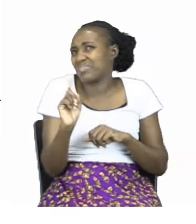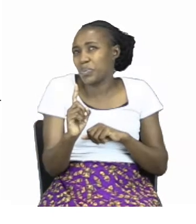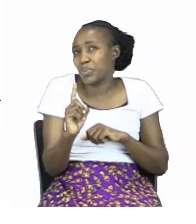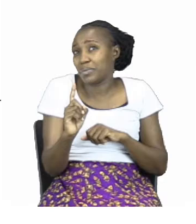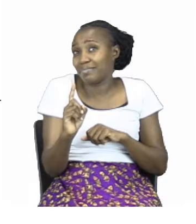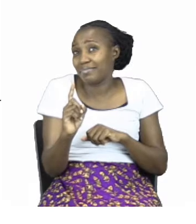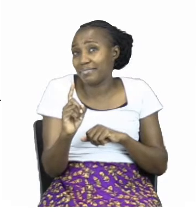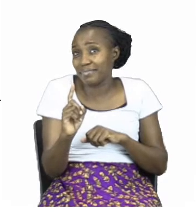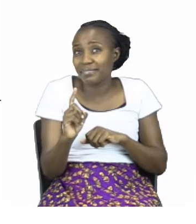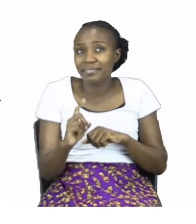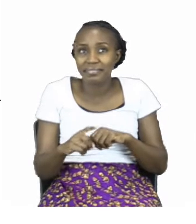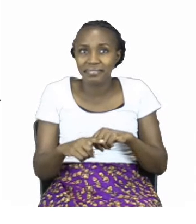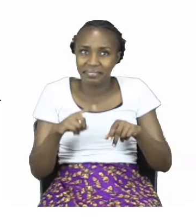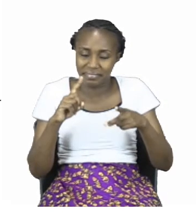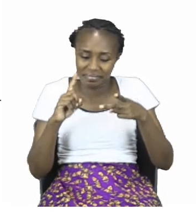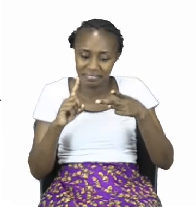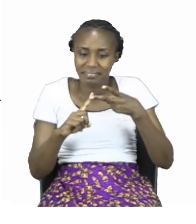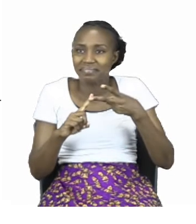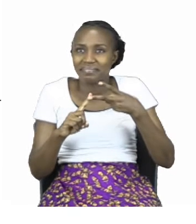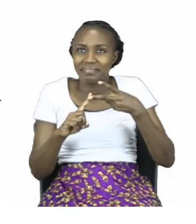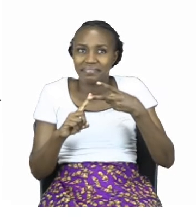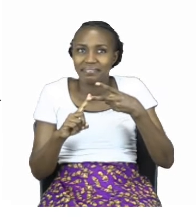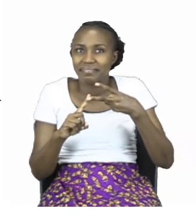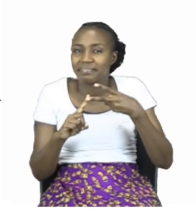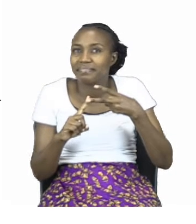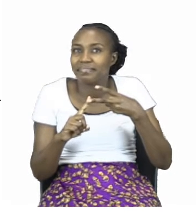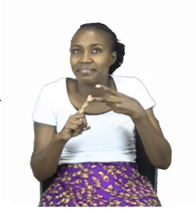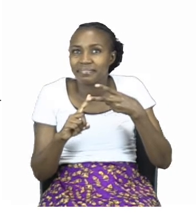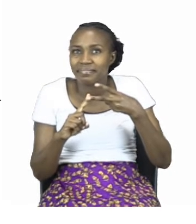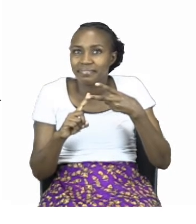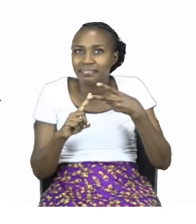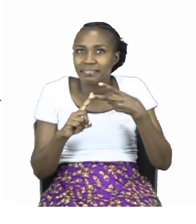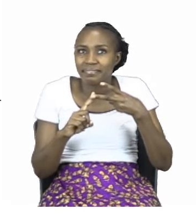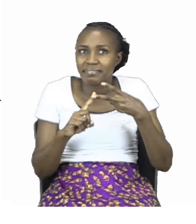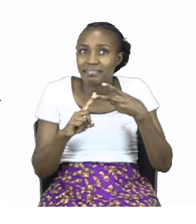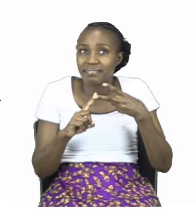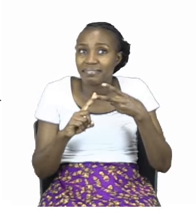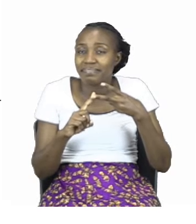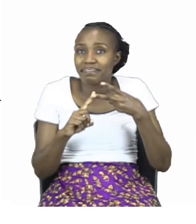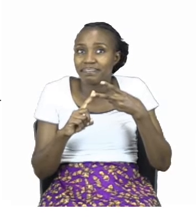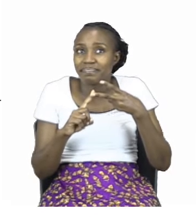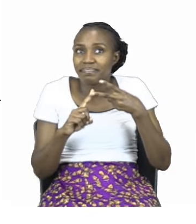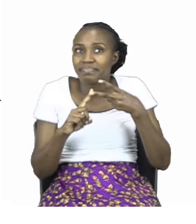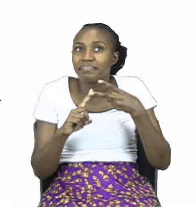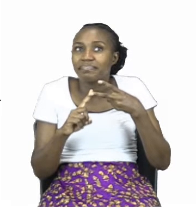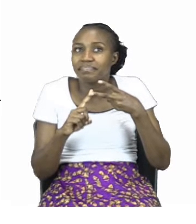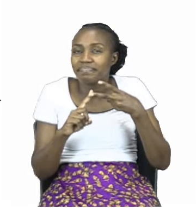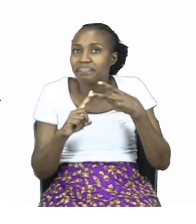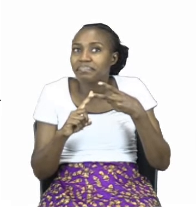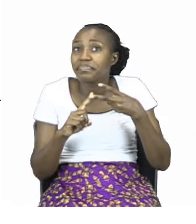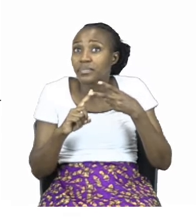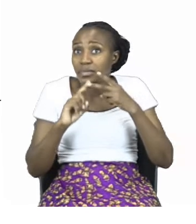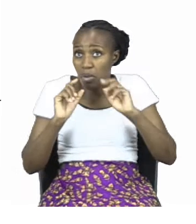a good title for this story? Number 2 says,